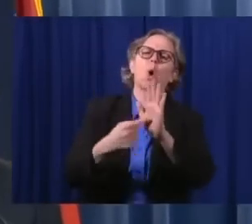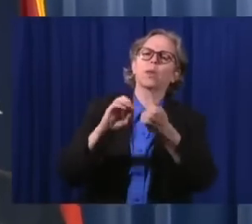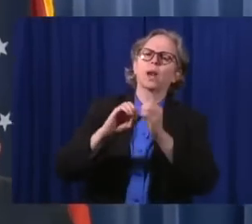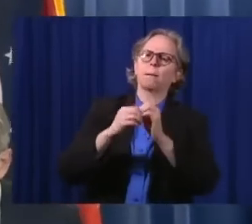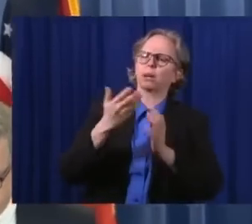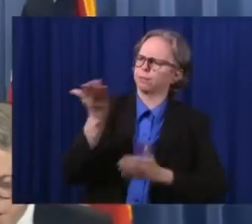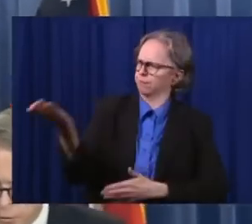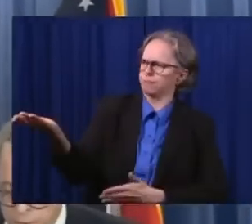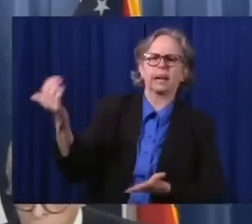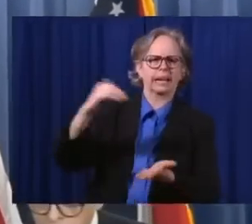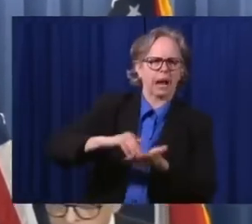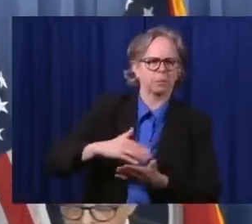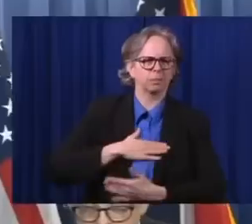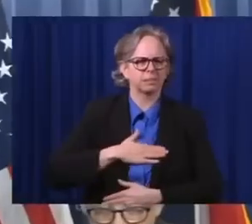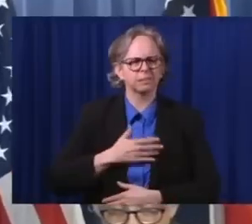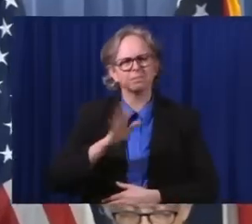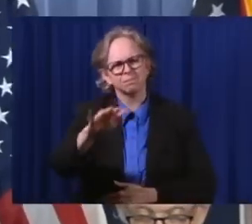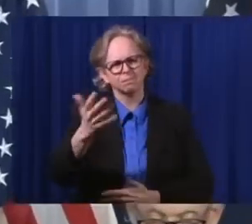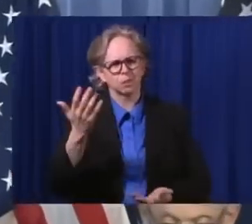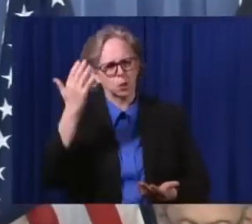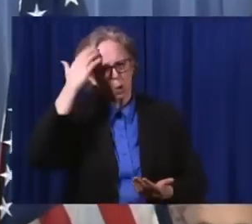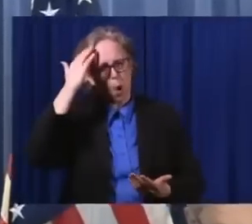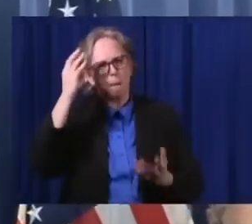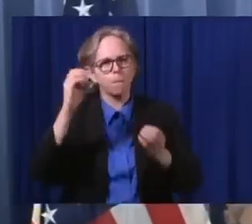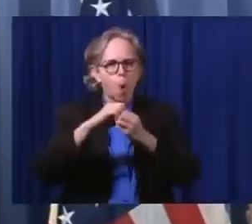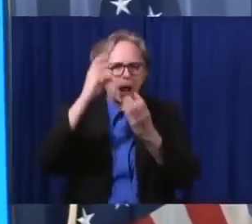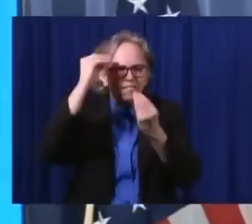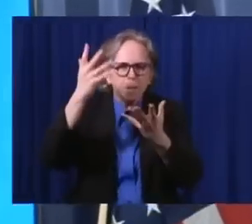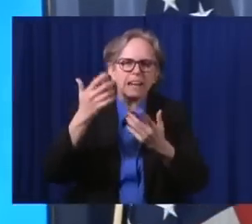More information can be found on the coronavirus website at